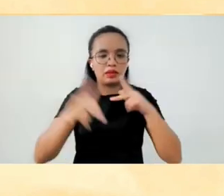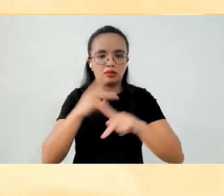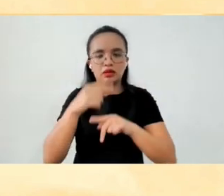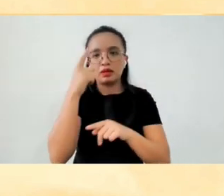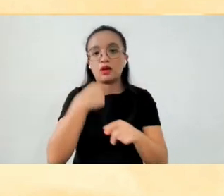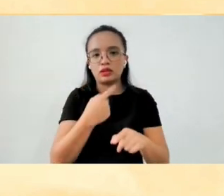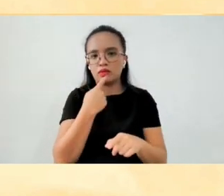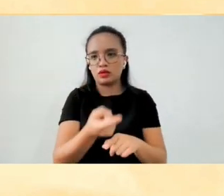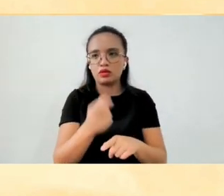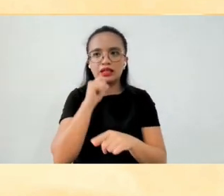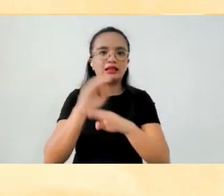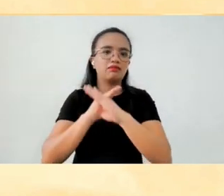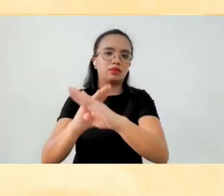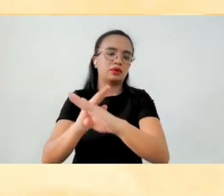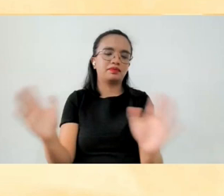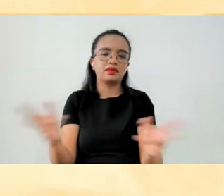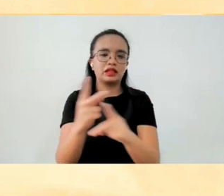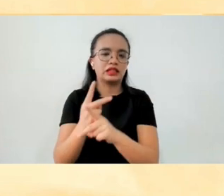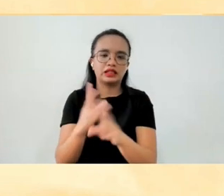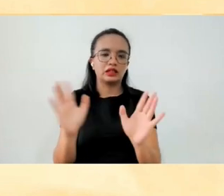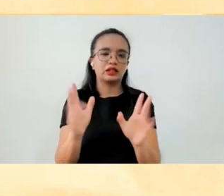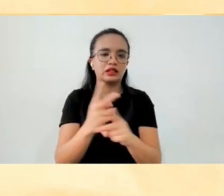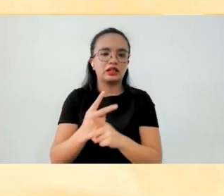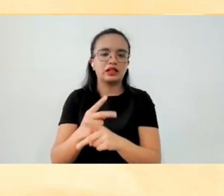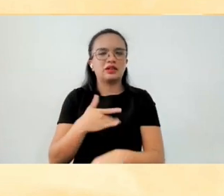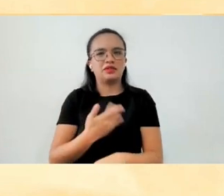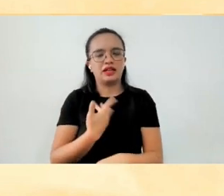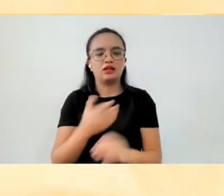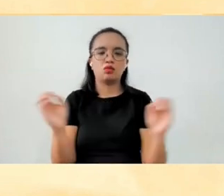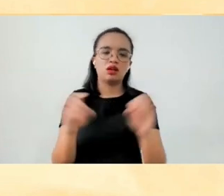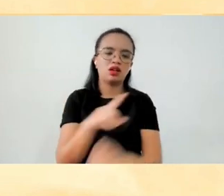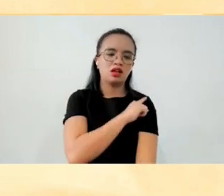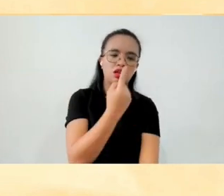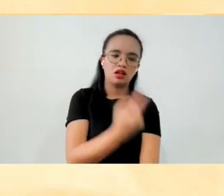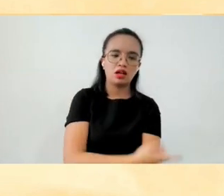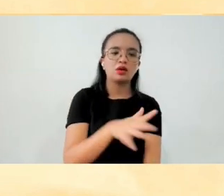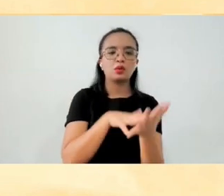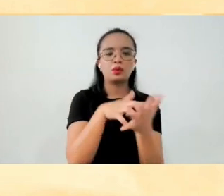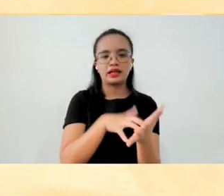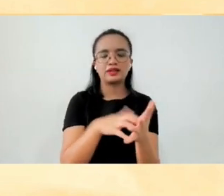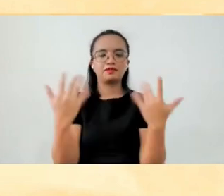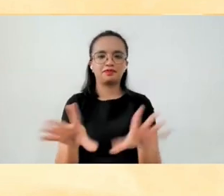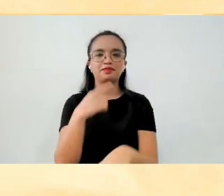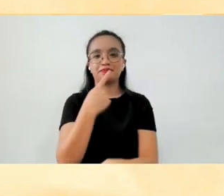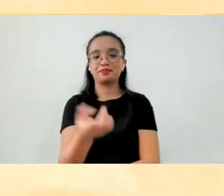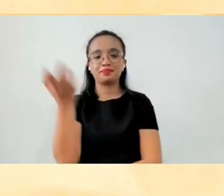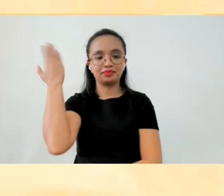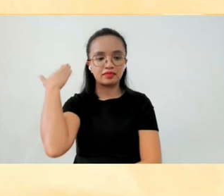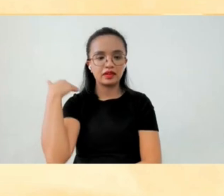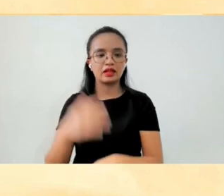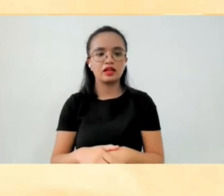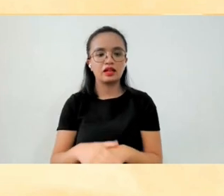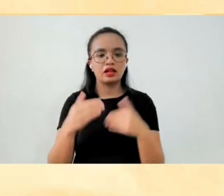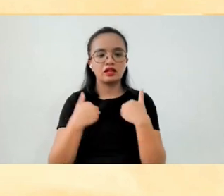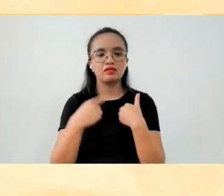Makes us feel powerless. I think we have seen that already in the past presentations. And then there is what you